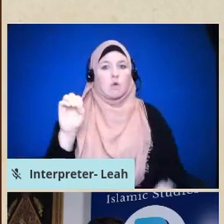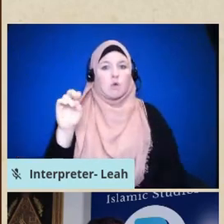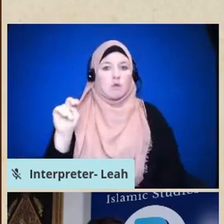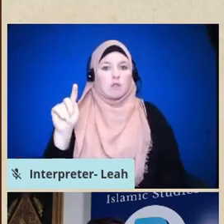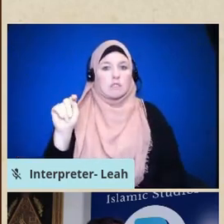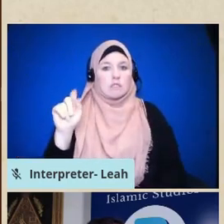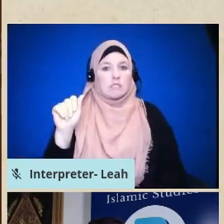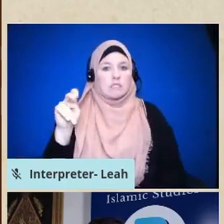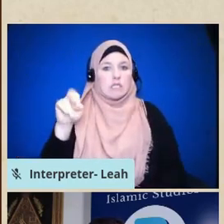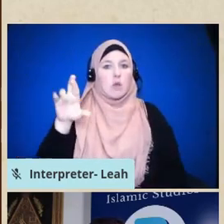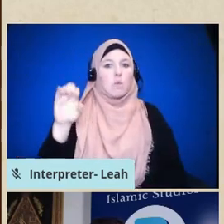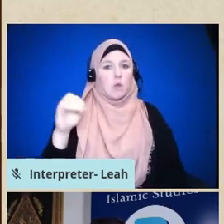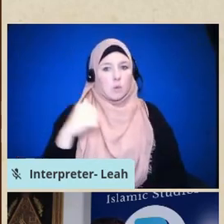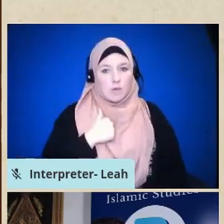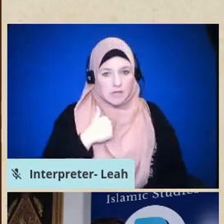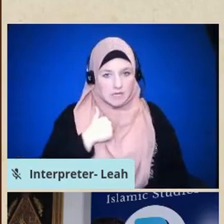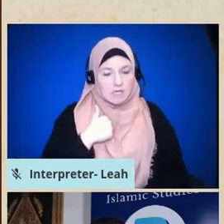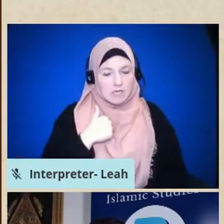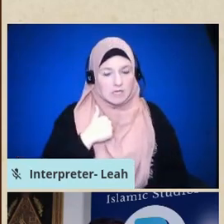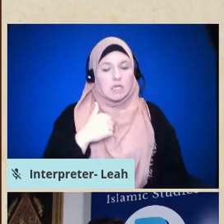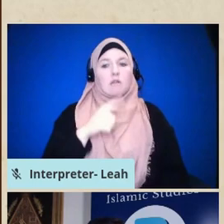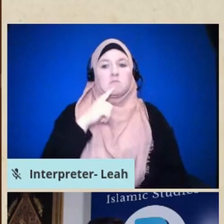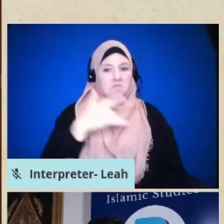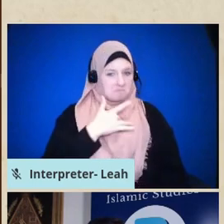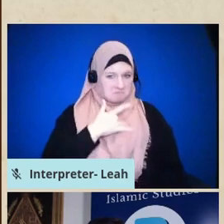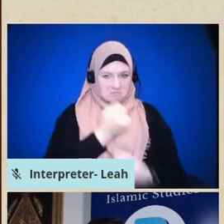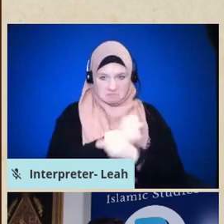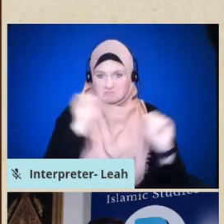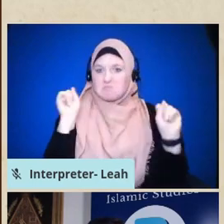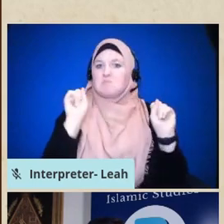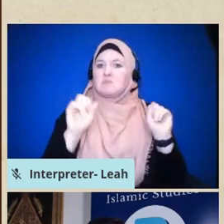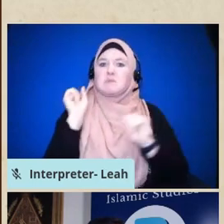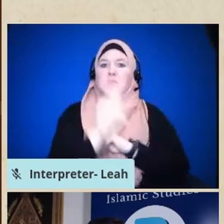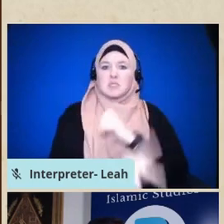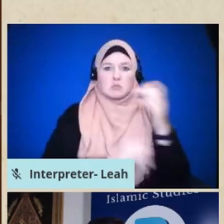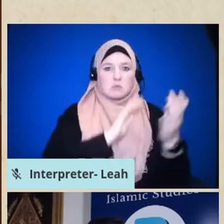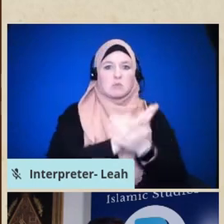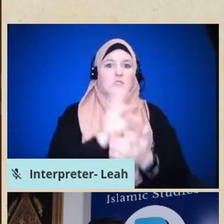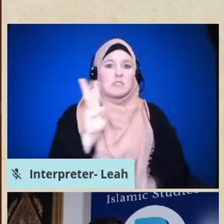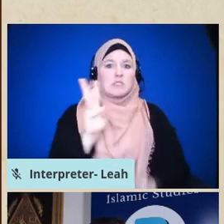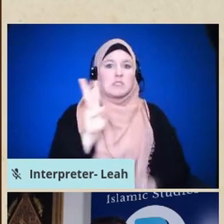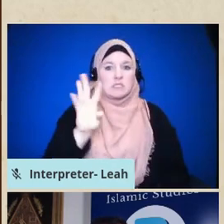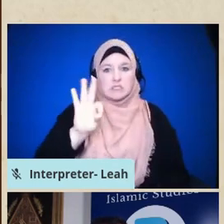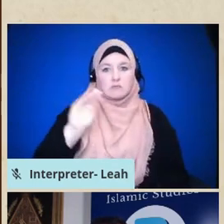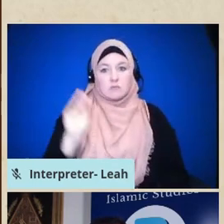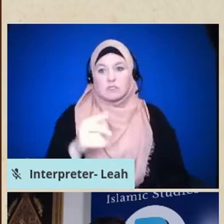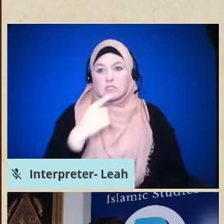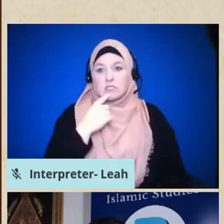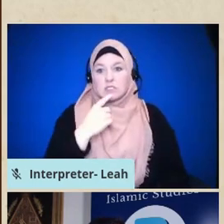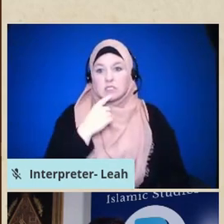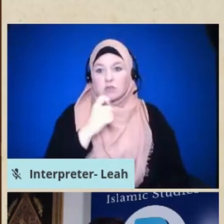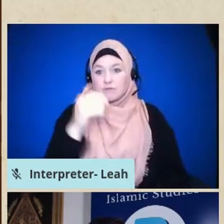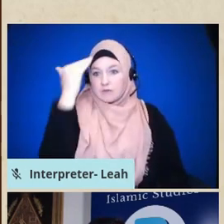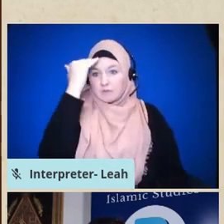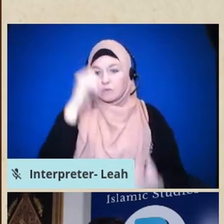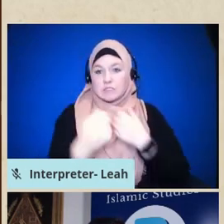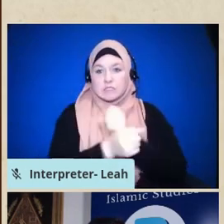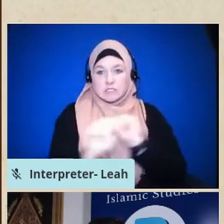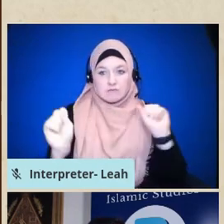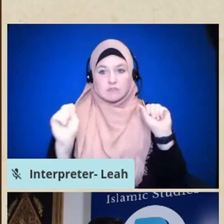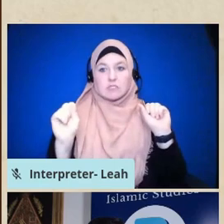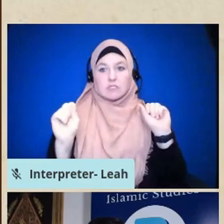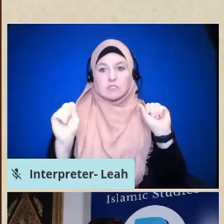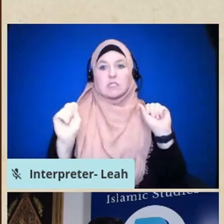school. And one of the questions was that, are you familiar with safety indicators